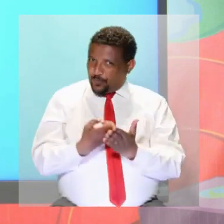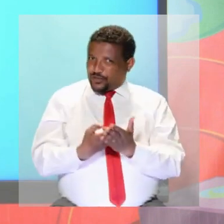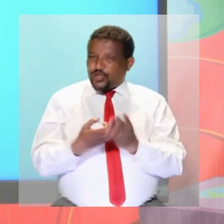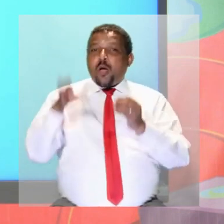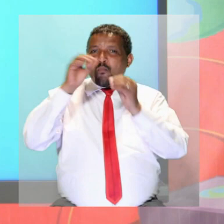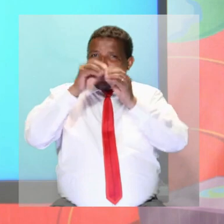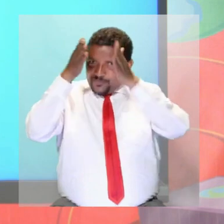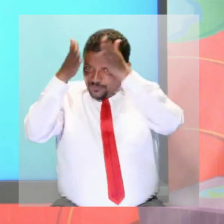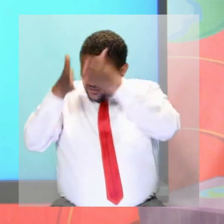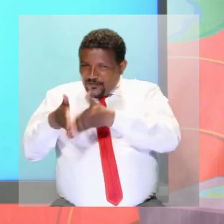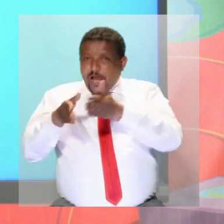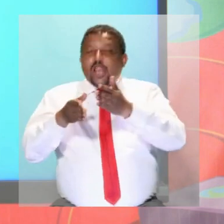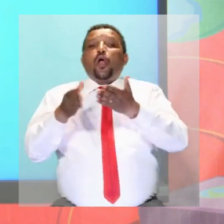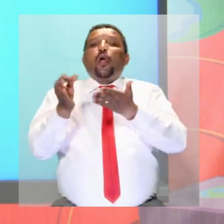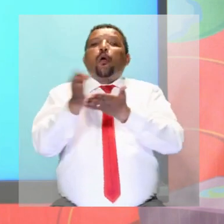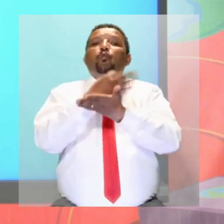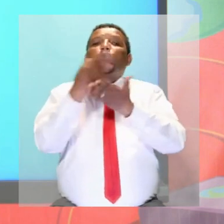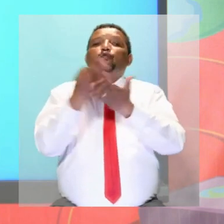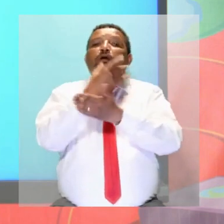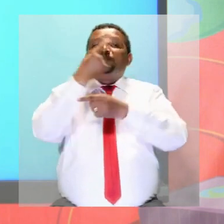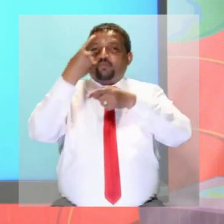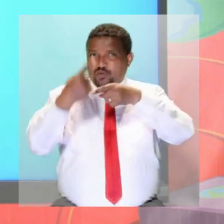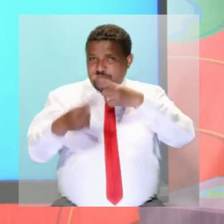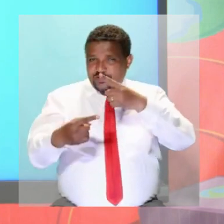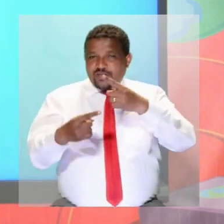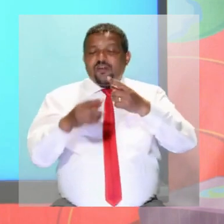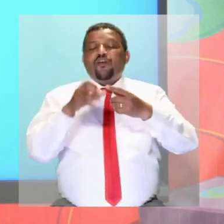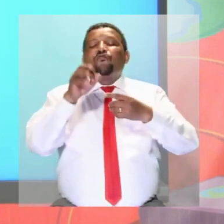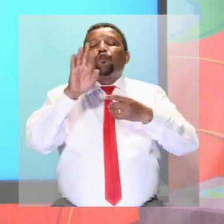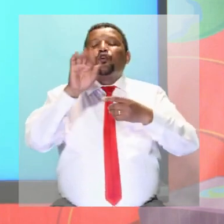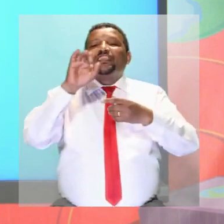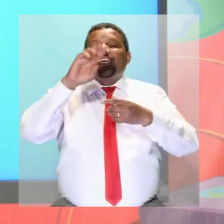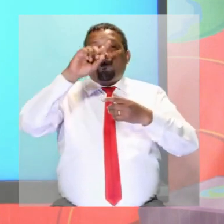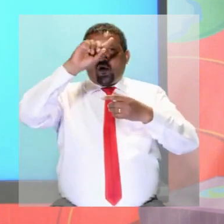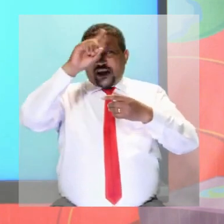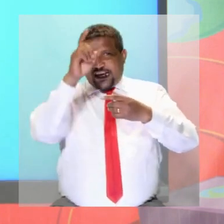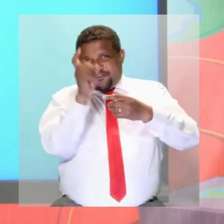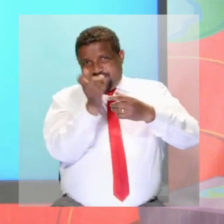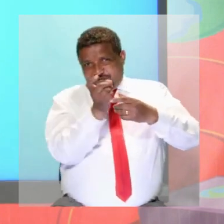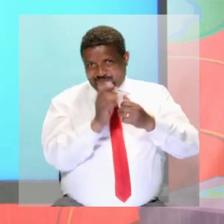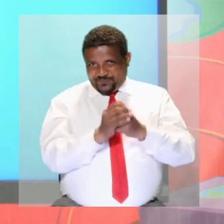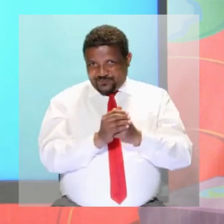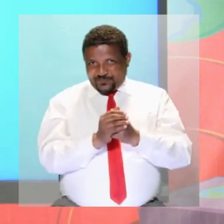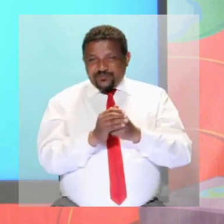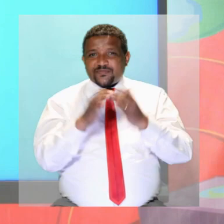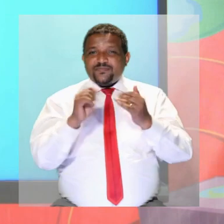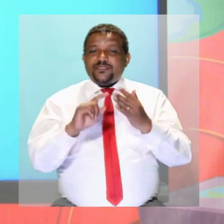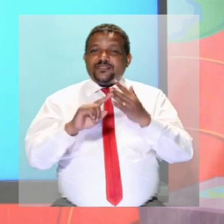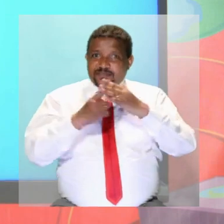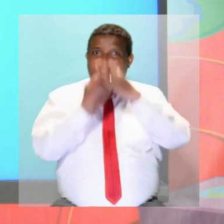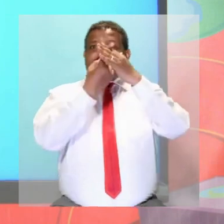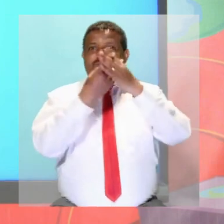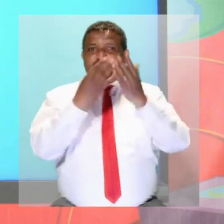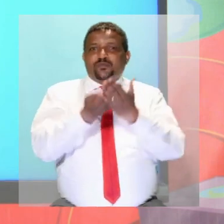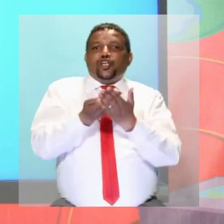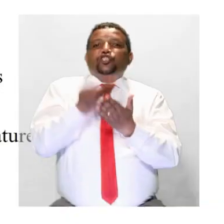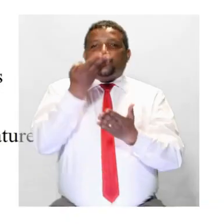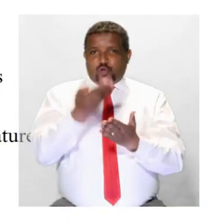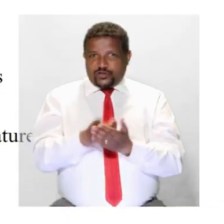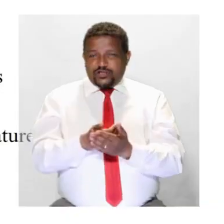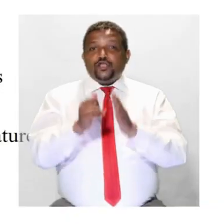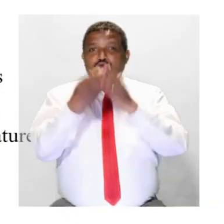more specifically the production possibility, frontier or curve. Let's start with the resources. Resources